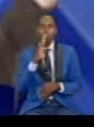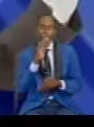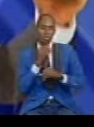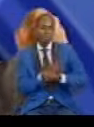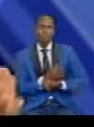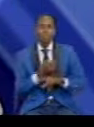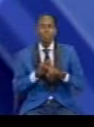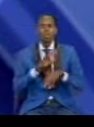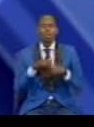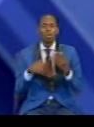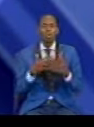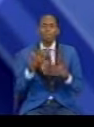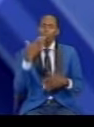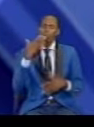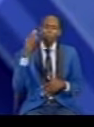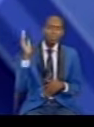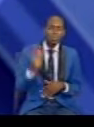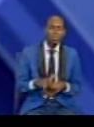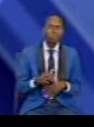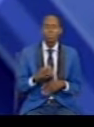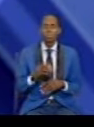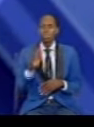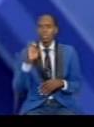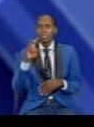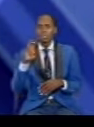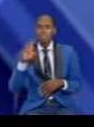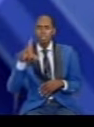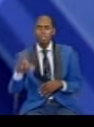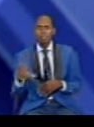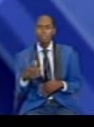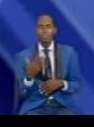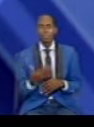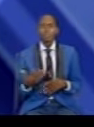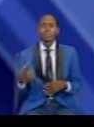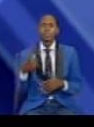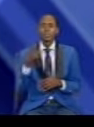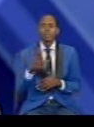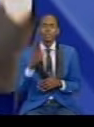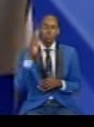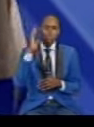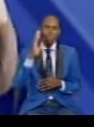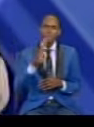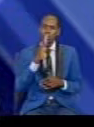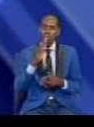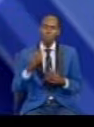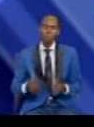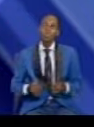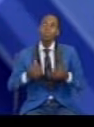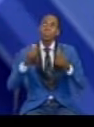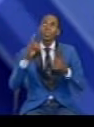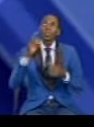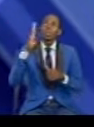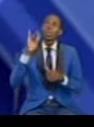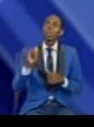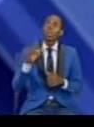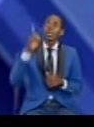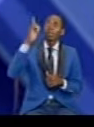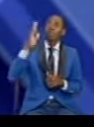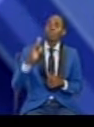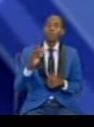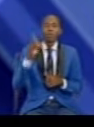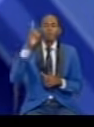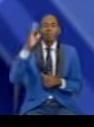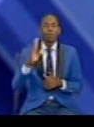all wickedness, preserved from all unrighteousness. You will be protected by God. God will be on your side. God was on the